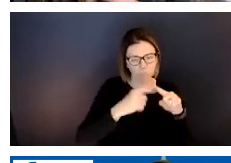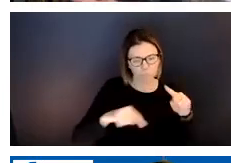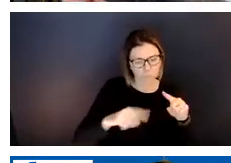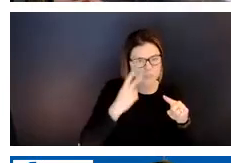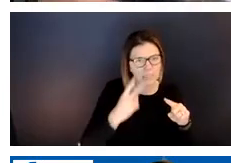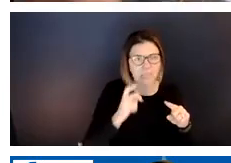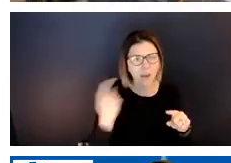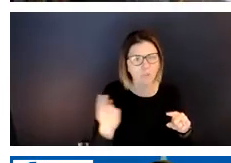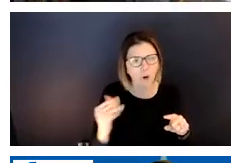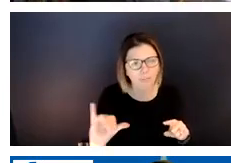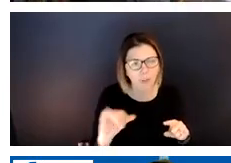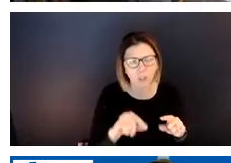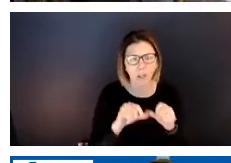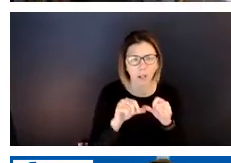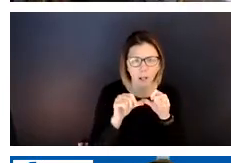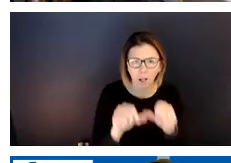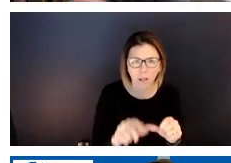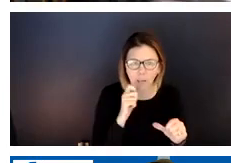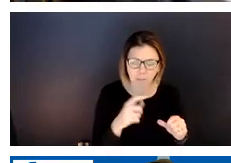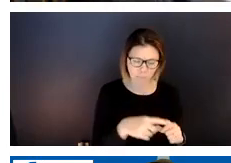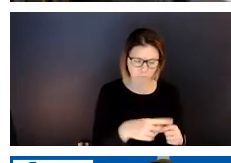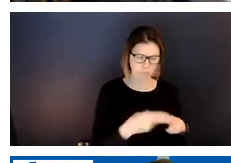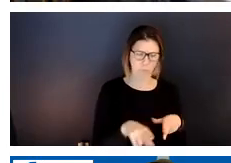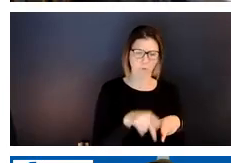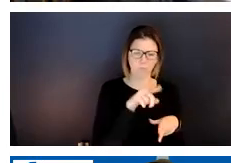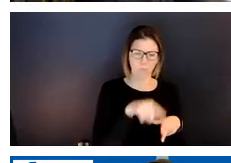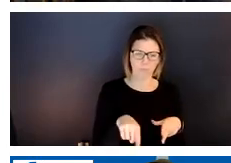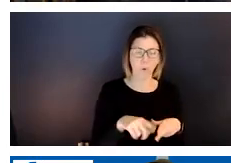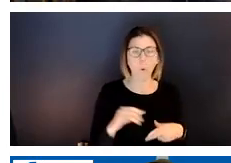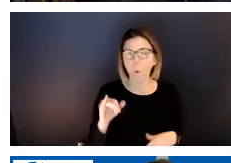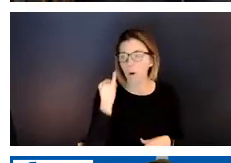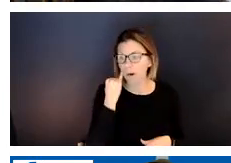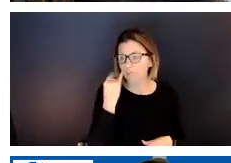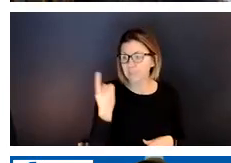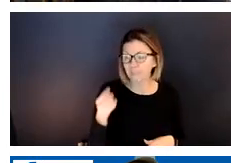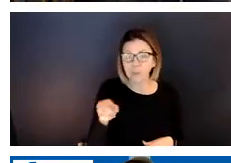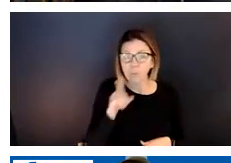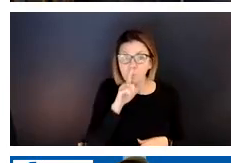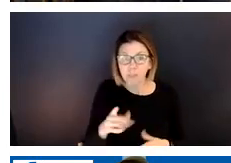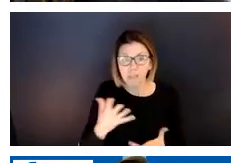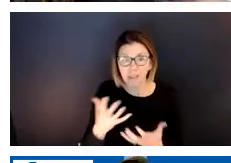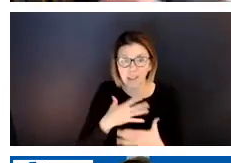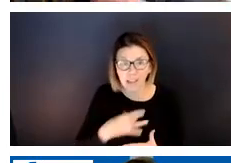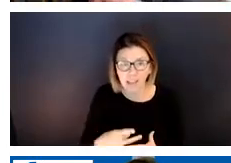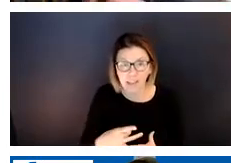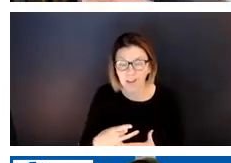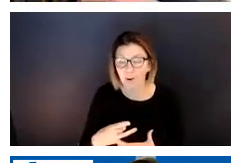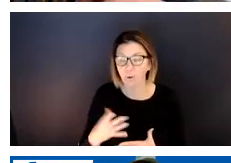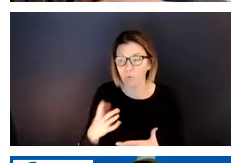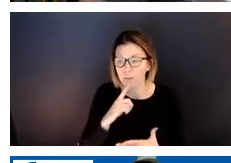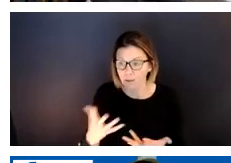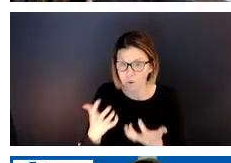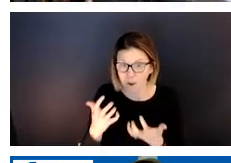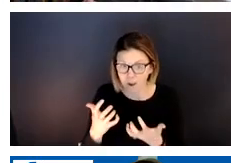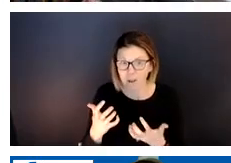forever. Likewise, maybe they are doing something that is highly preferred or aligned with a special interest.